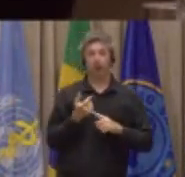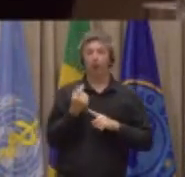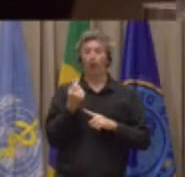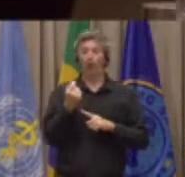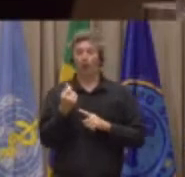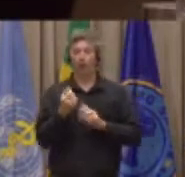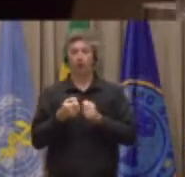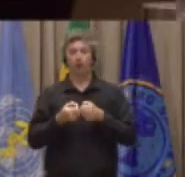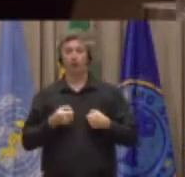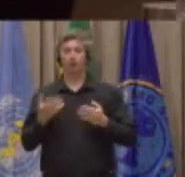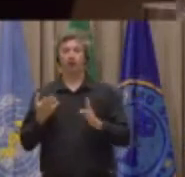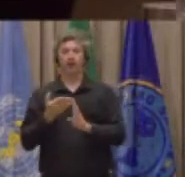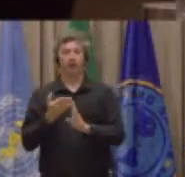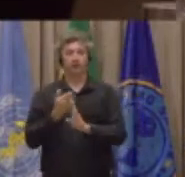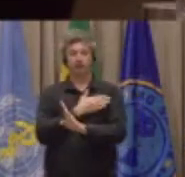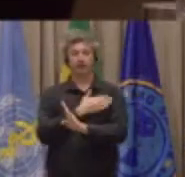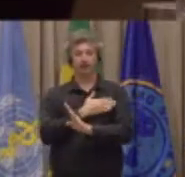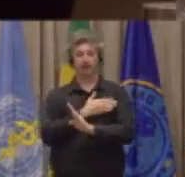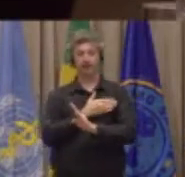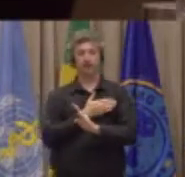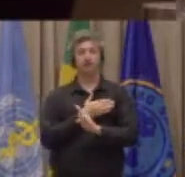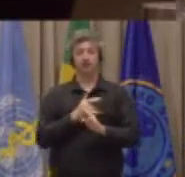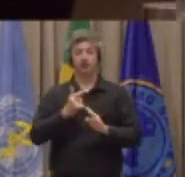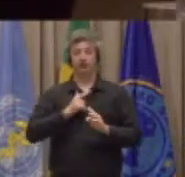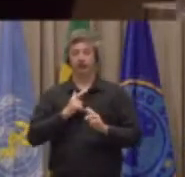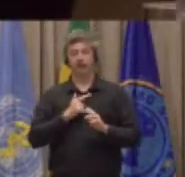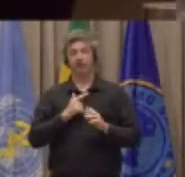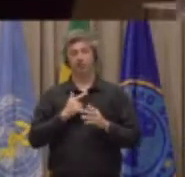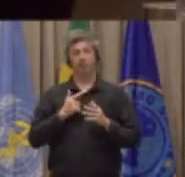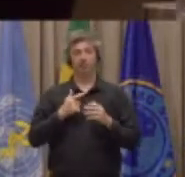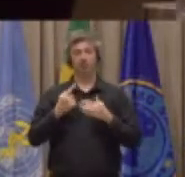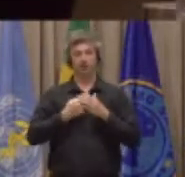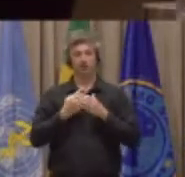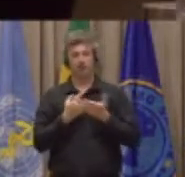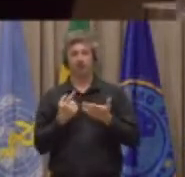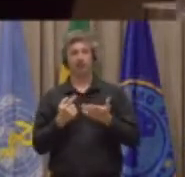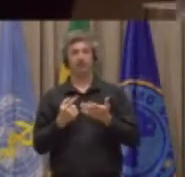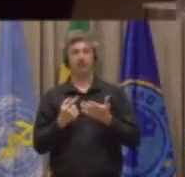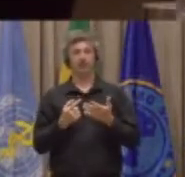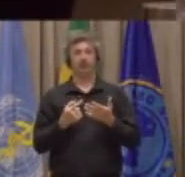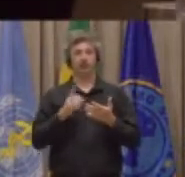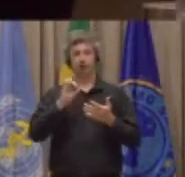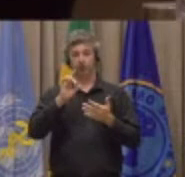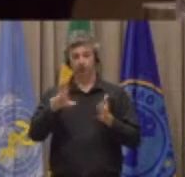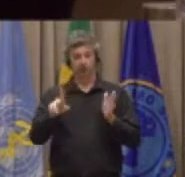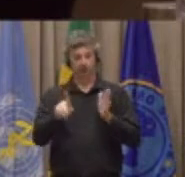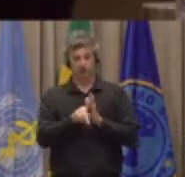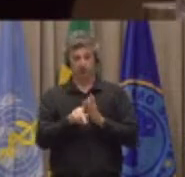back and see how much does it cost in terms of processing.